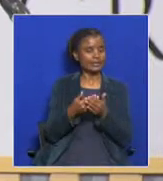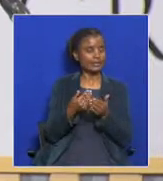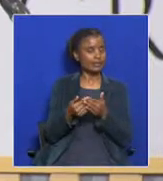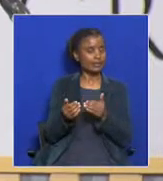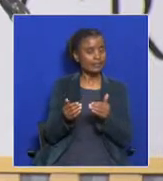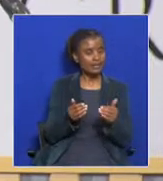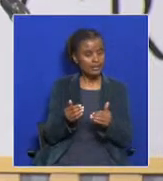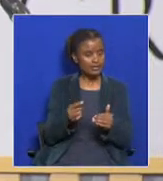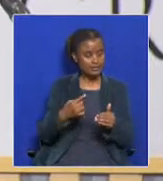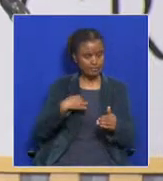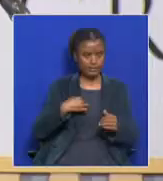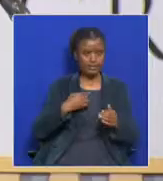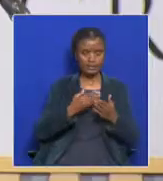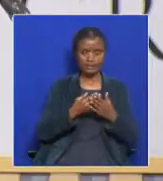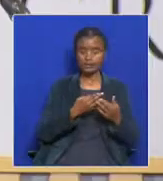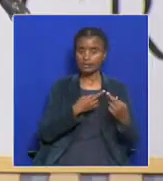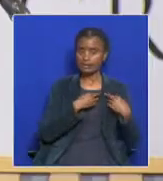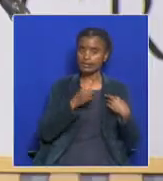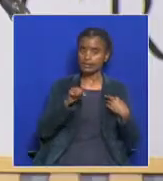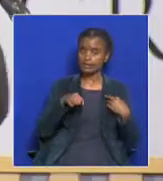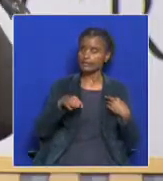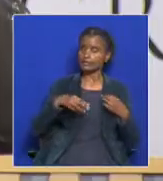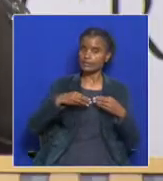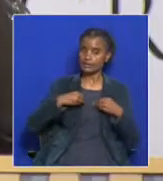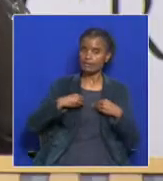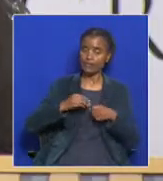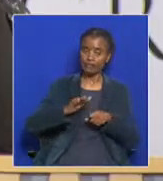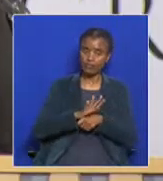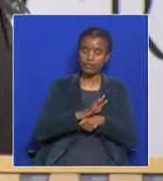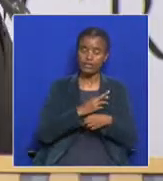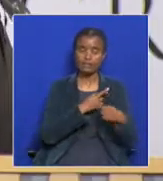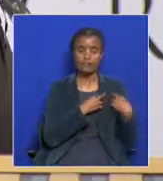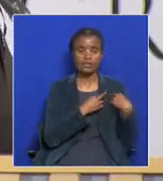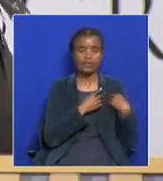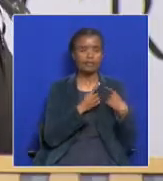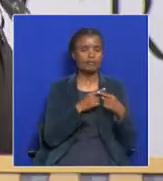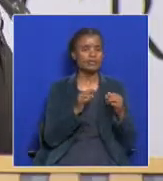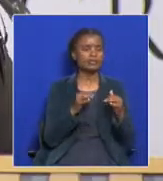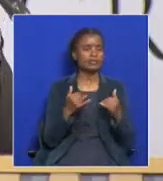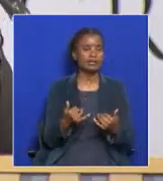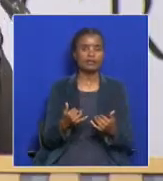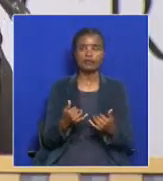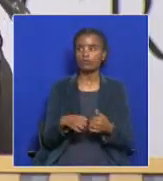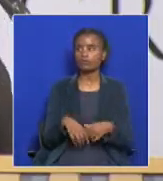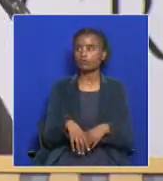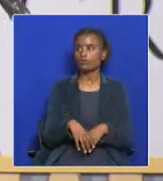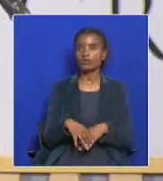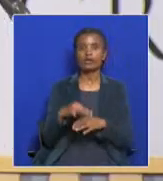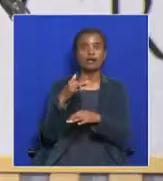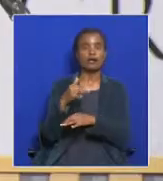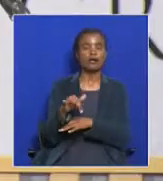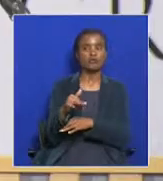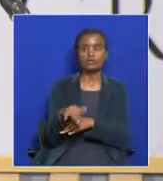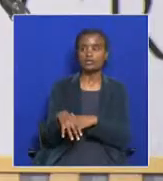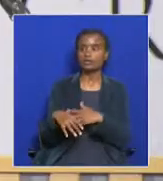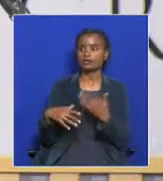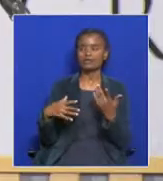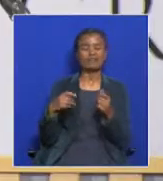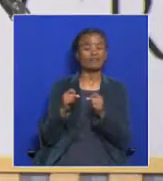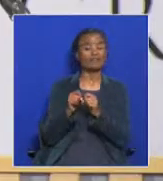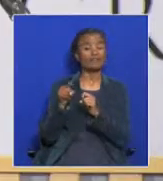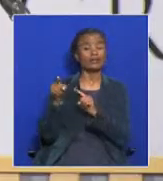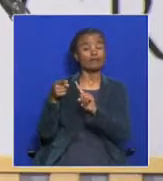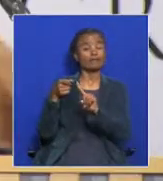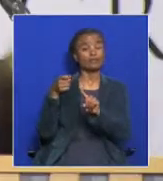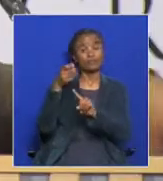take full responsibility. It's outside now, it's so many 100 kilometers away from the Durban area. There's only so much influence I